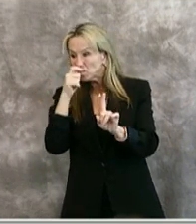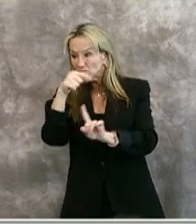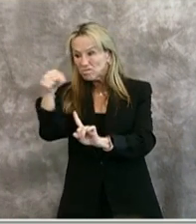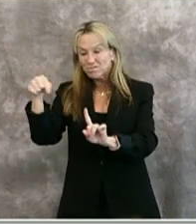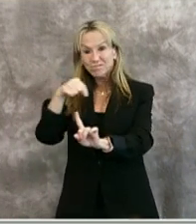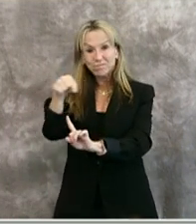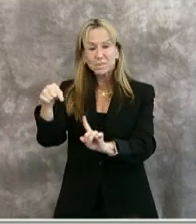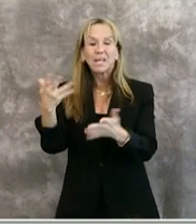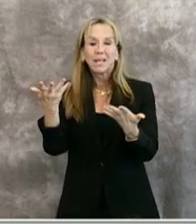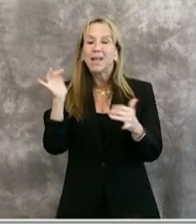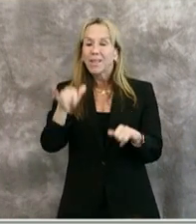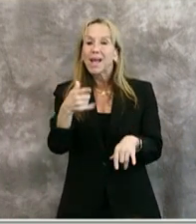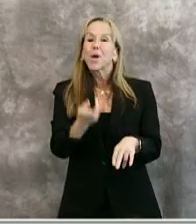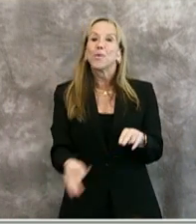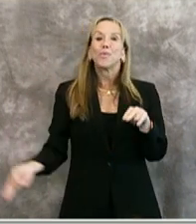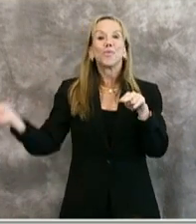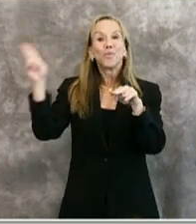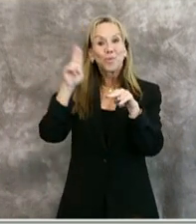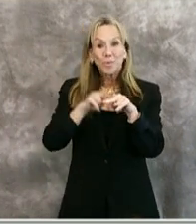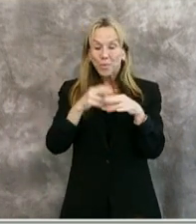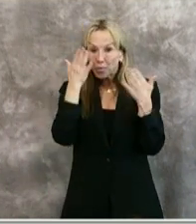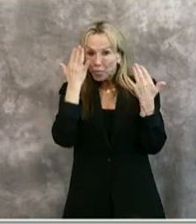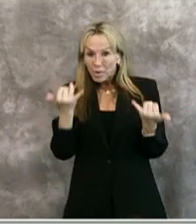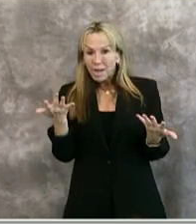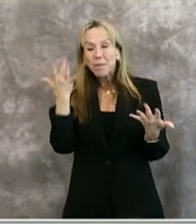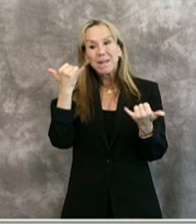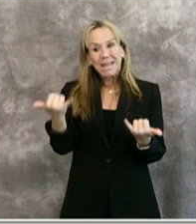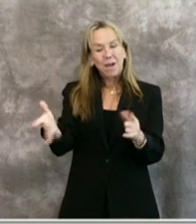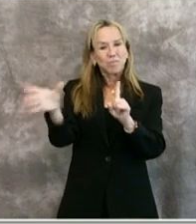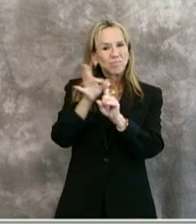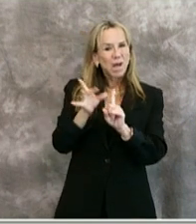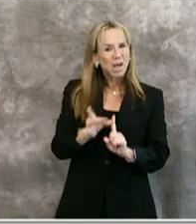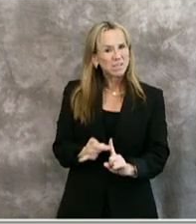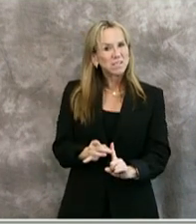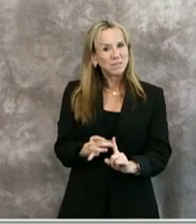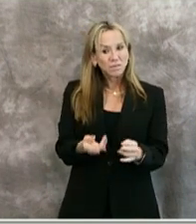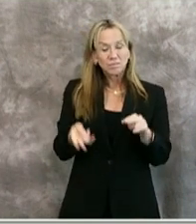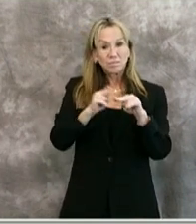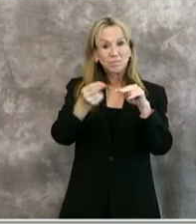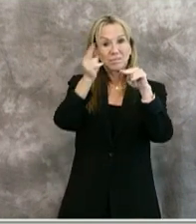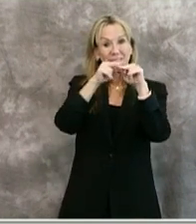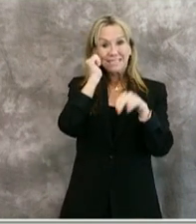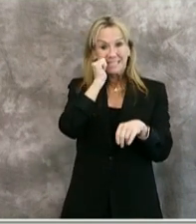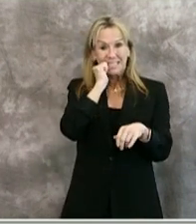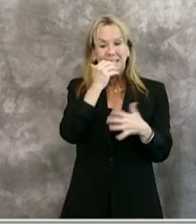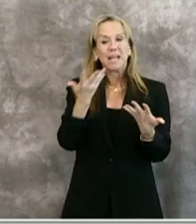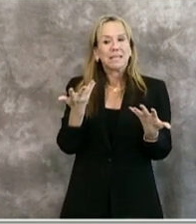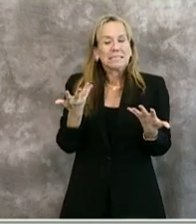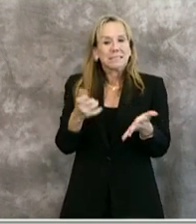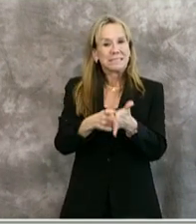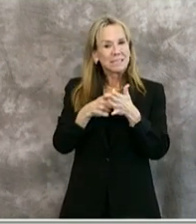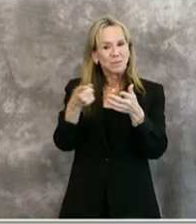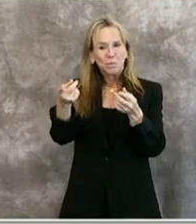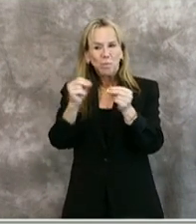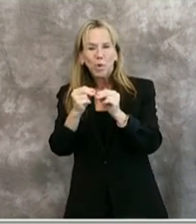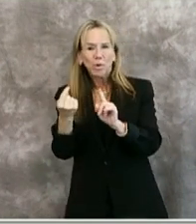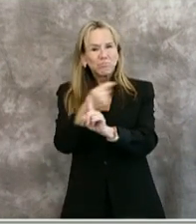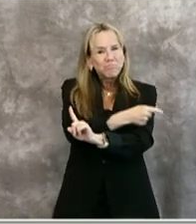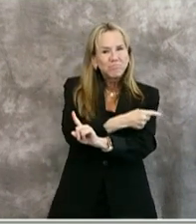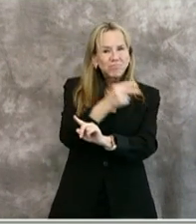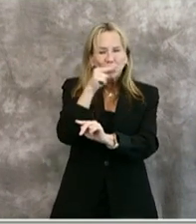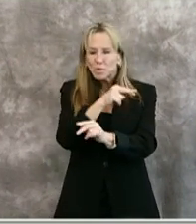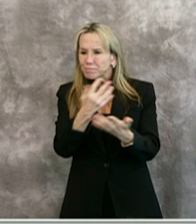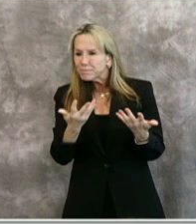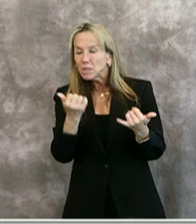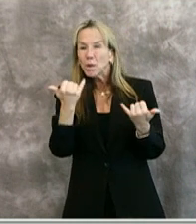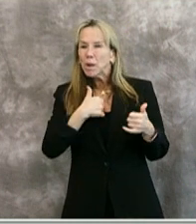and large, due to the increasing number of positive cases that are reported on a daily basis. So we